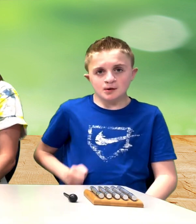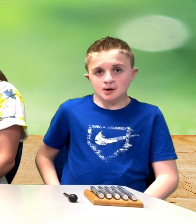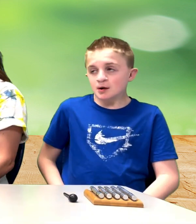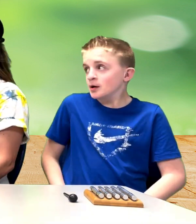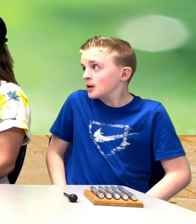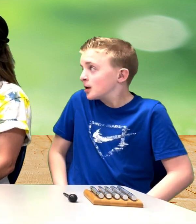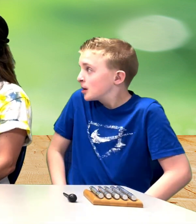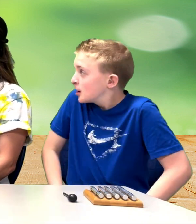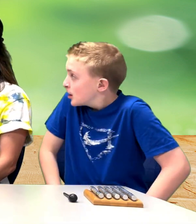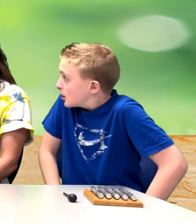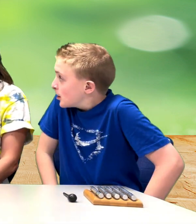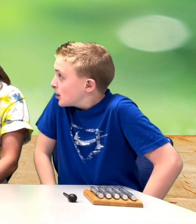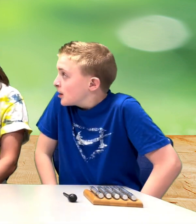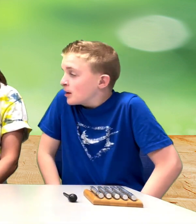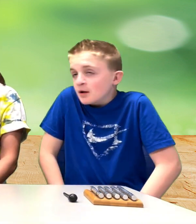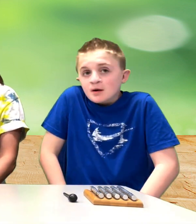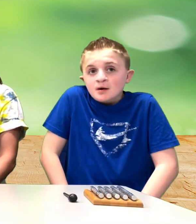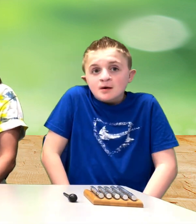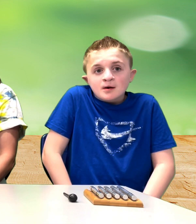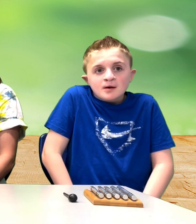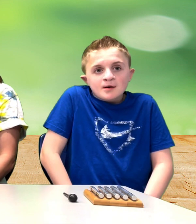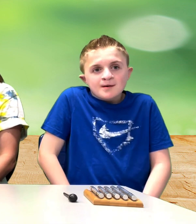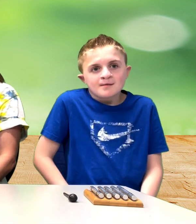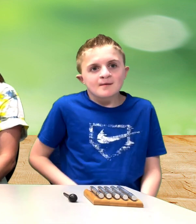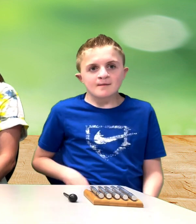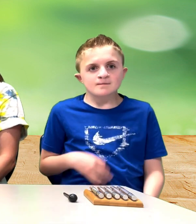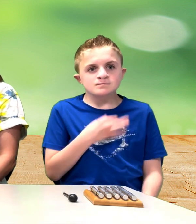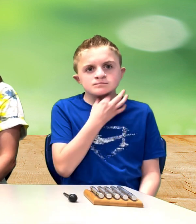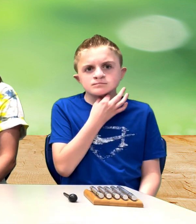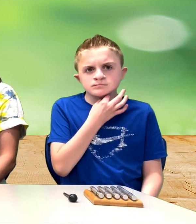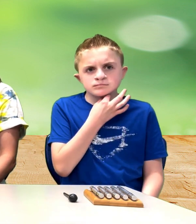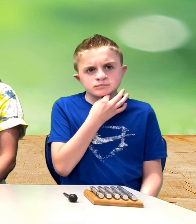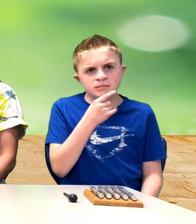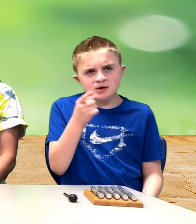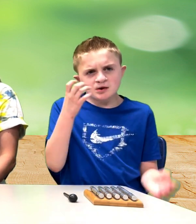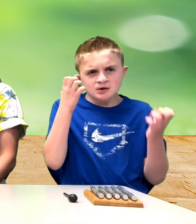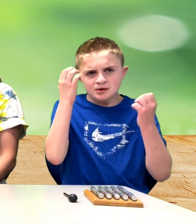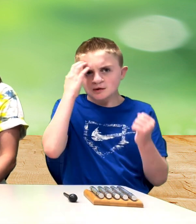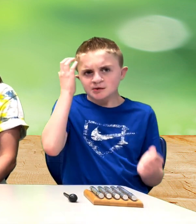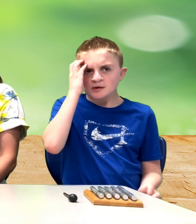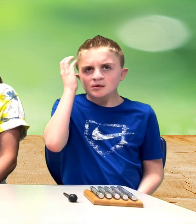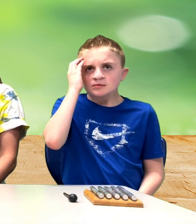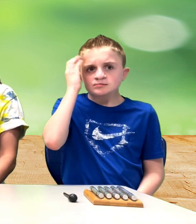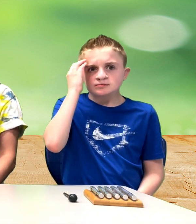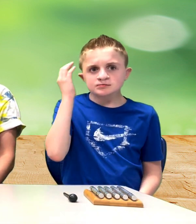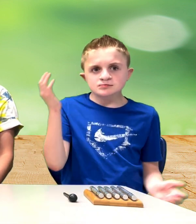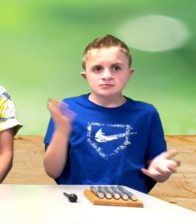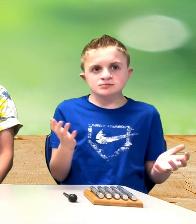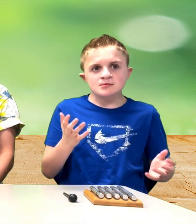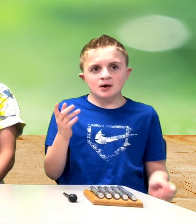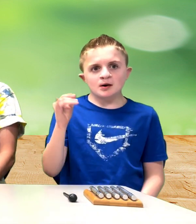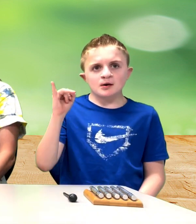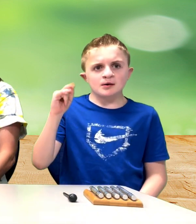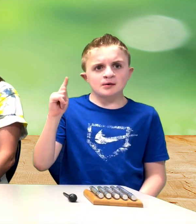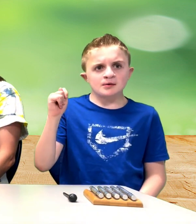Curious minds want to know, Why Isaac loves potatoes? Maybe